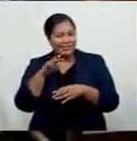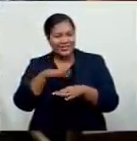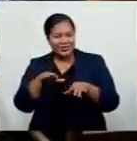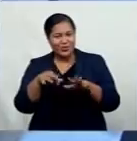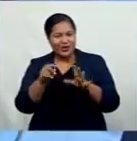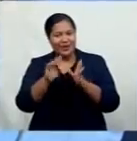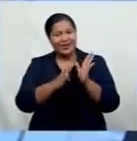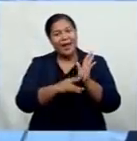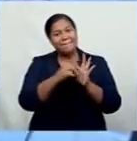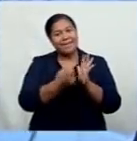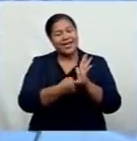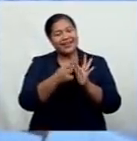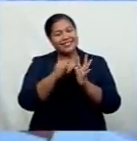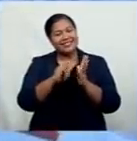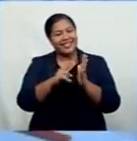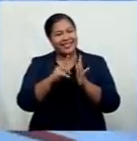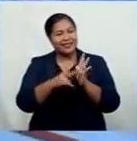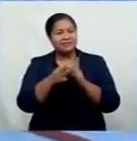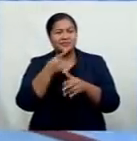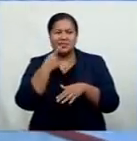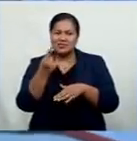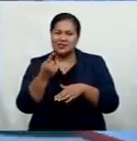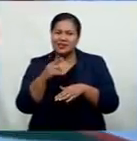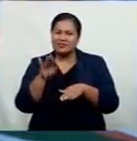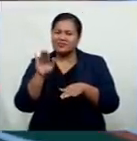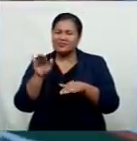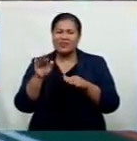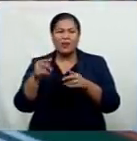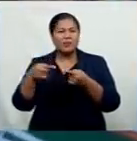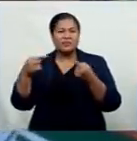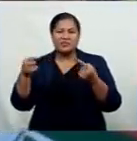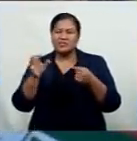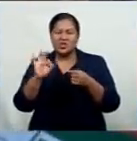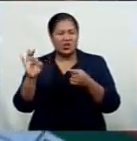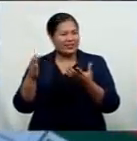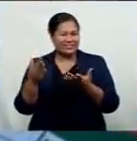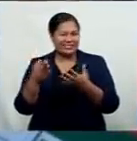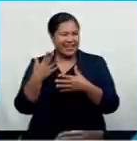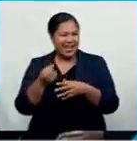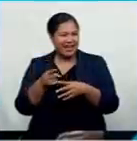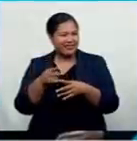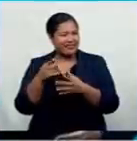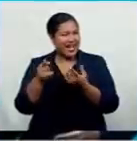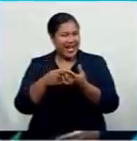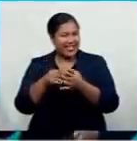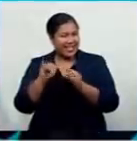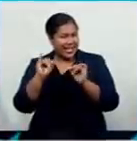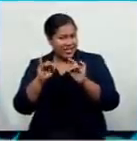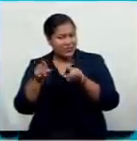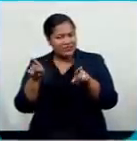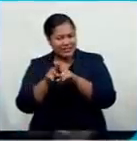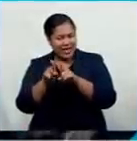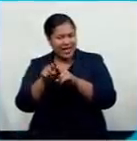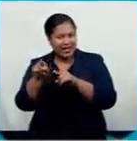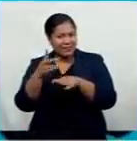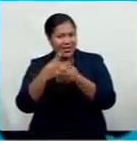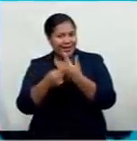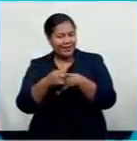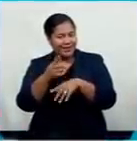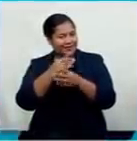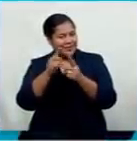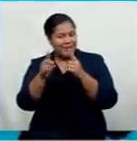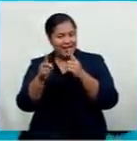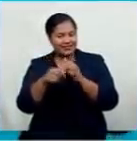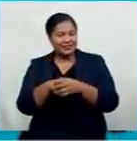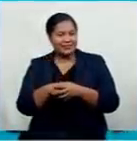Mereseni Vuniwanga. Syed Kayum also called out the opposition for not condemning incidents of similar nature that has happened in the past.